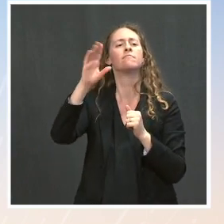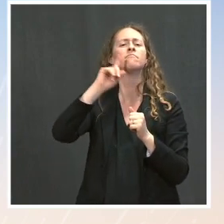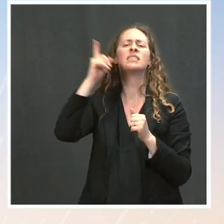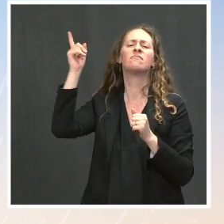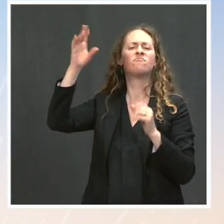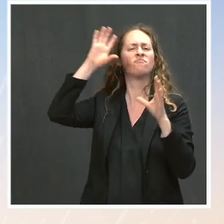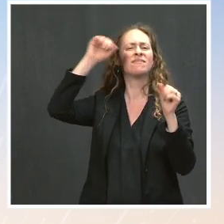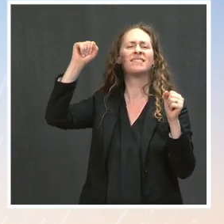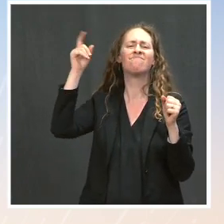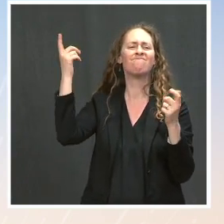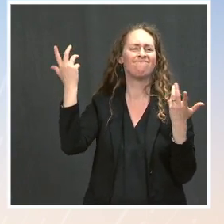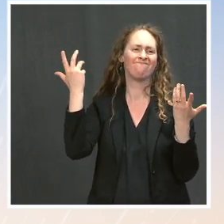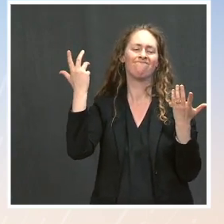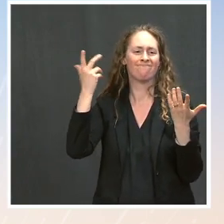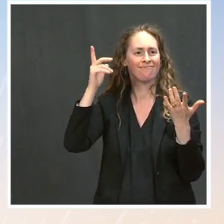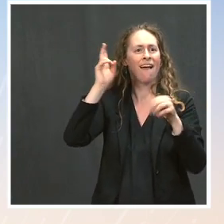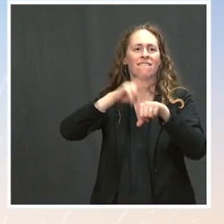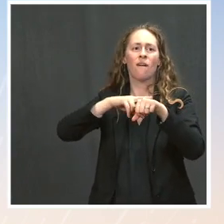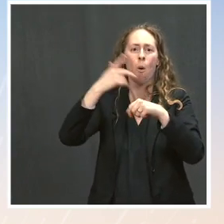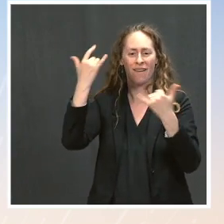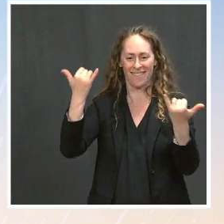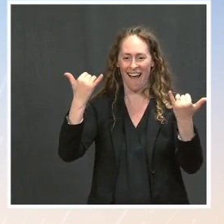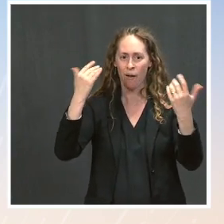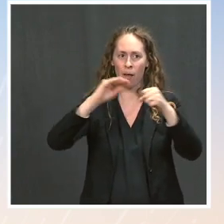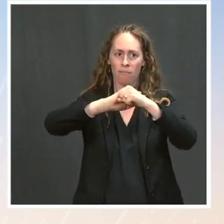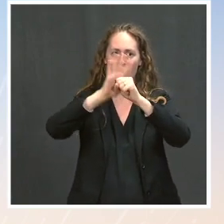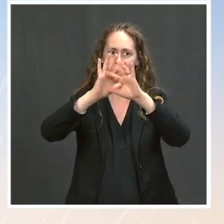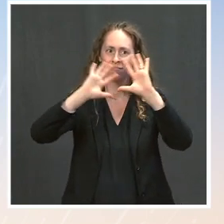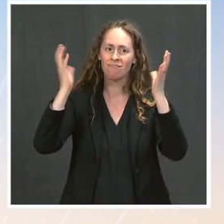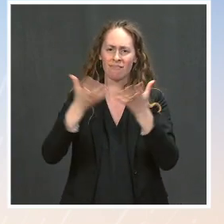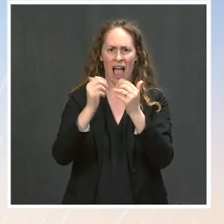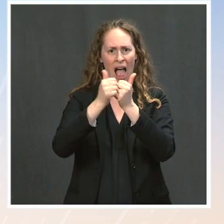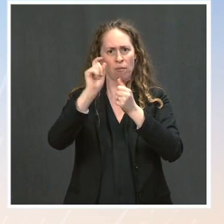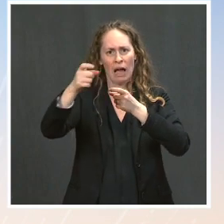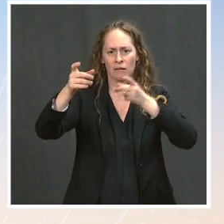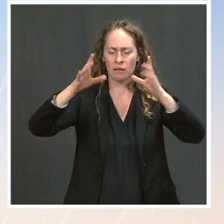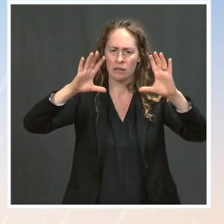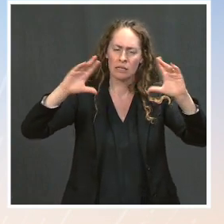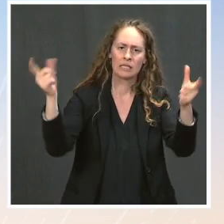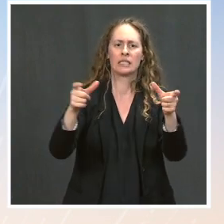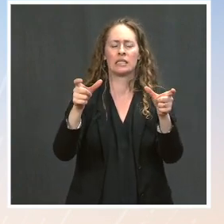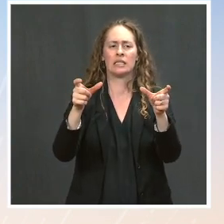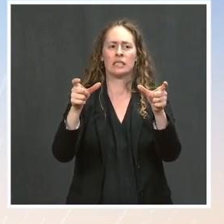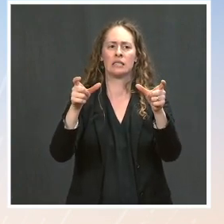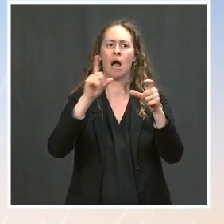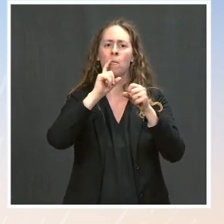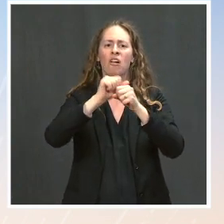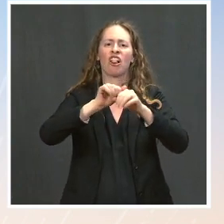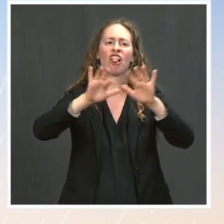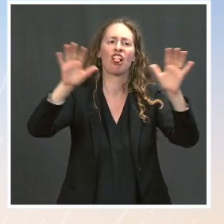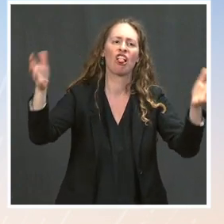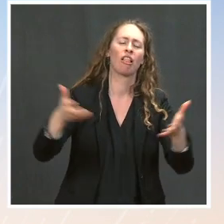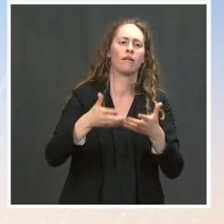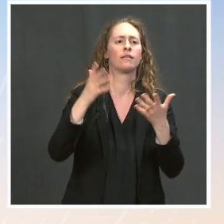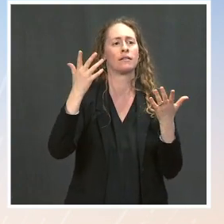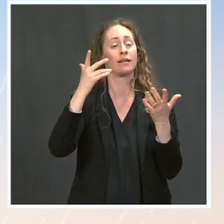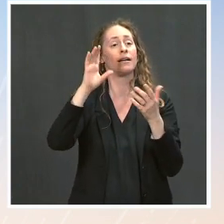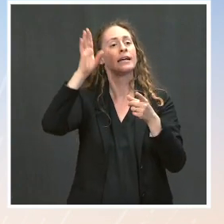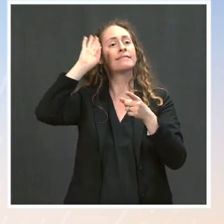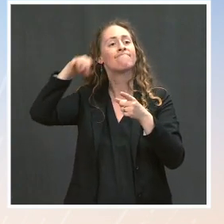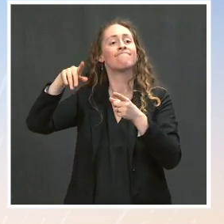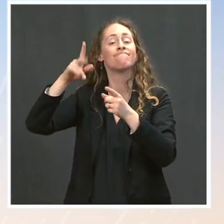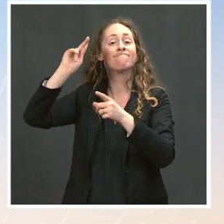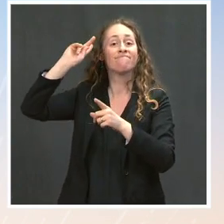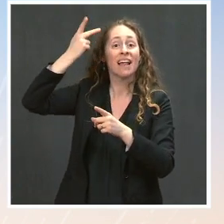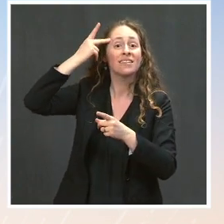the pandemic under control, which is certainly not impacting people through a political prism. So our efforts are to increase